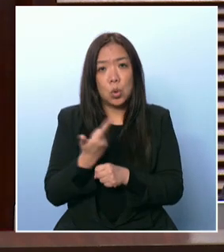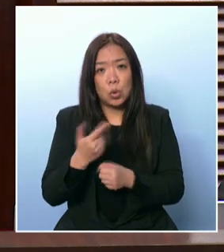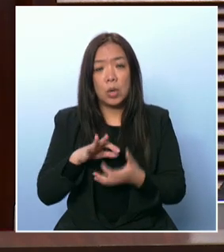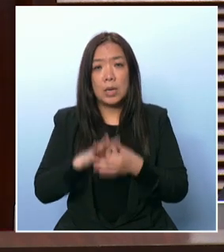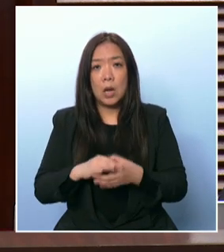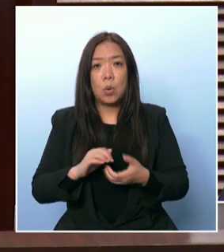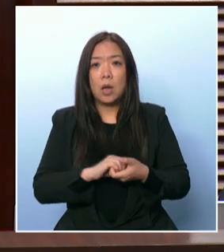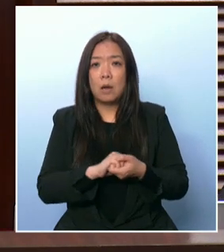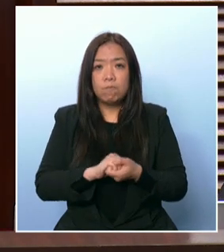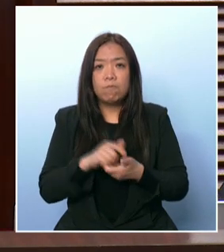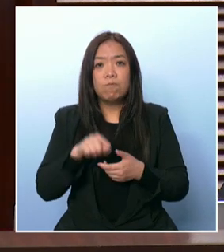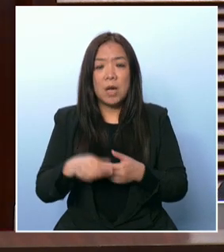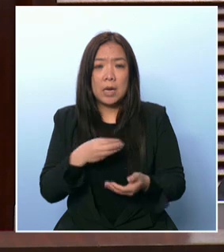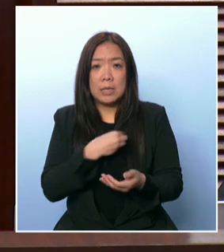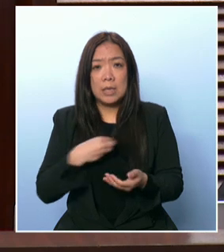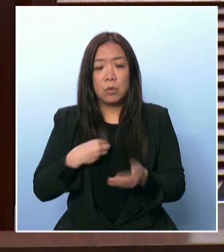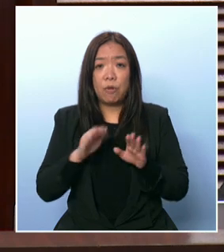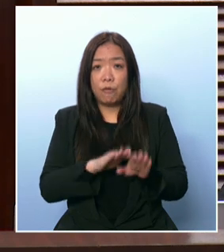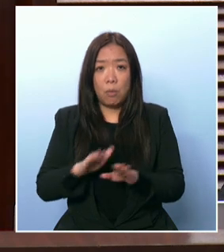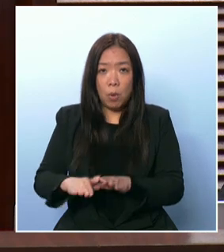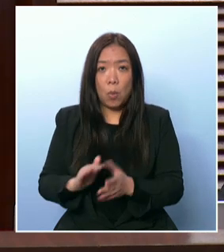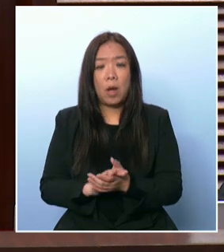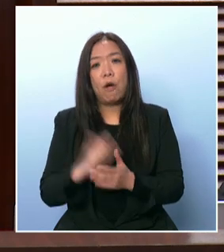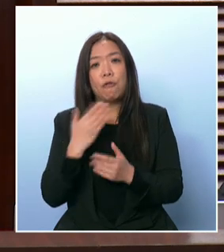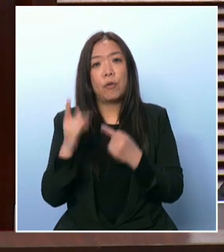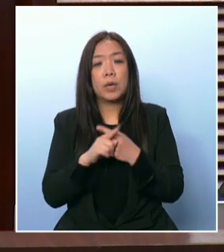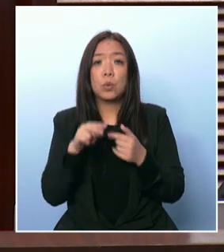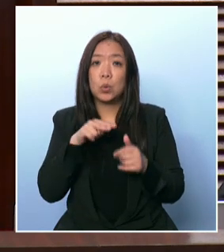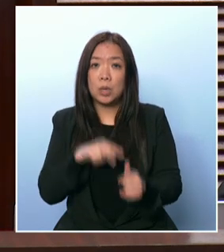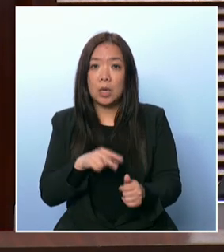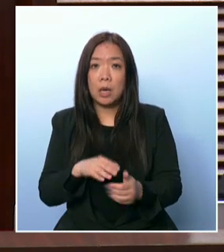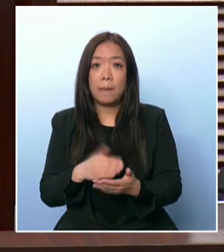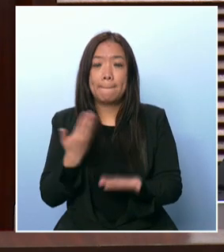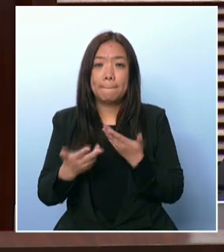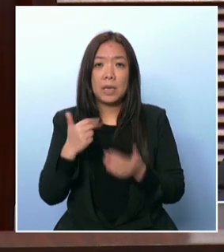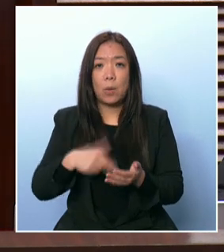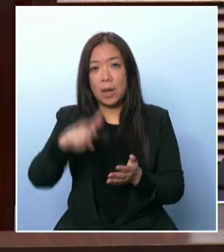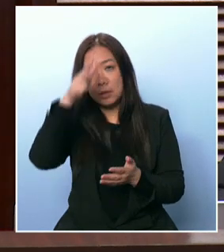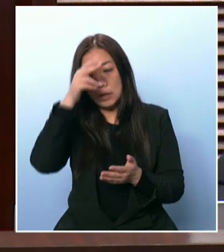collaboration between Chinese medicine and Western medicine. There will be